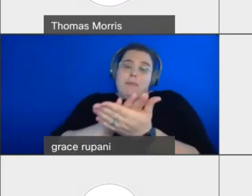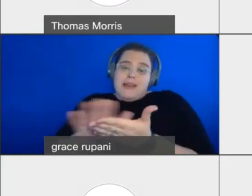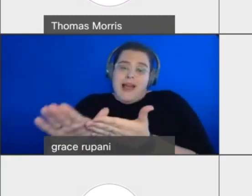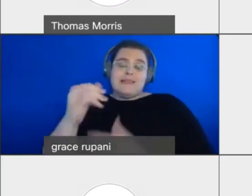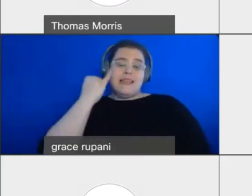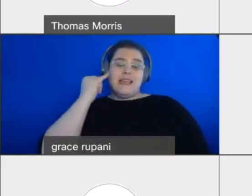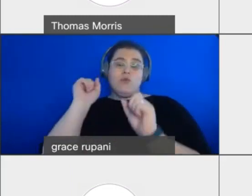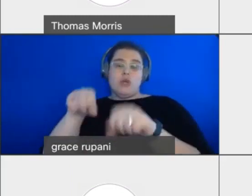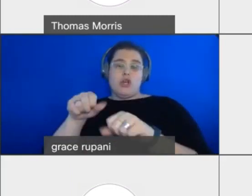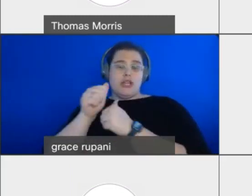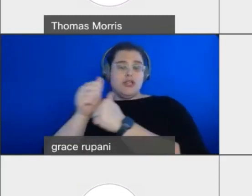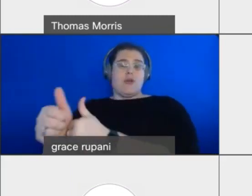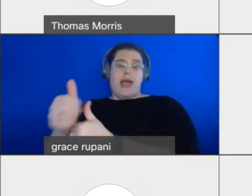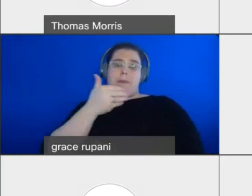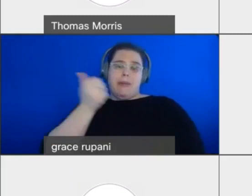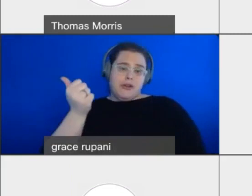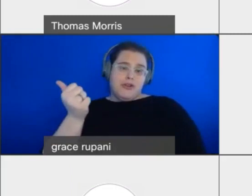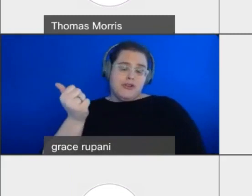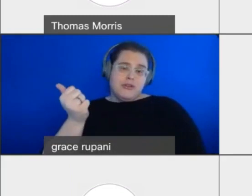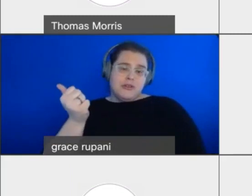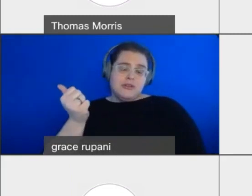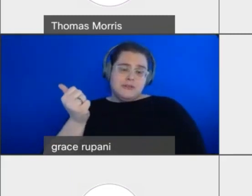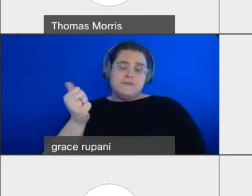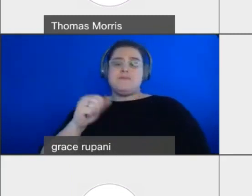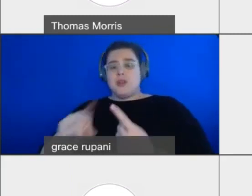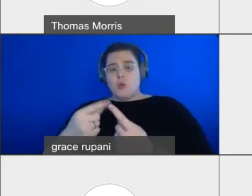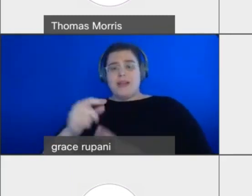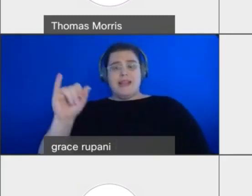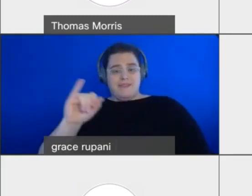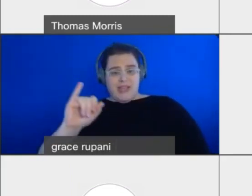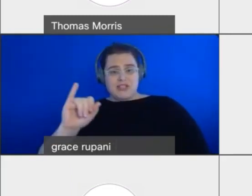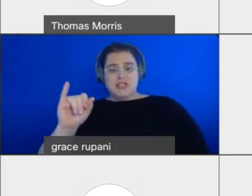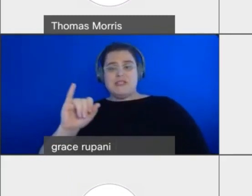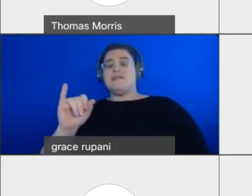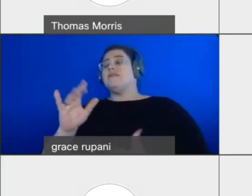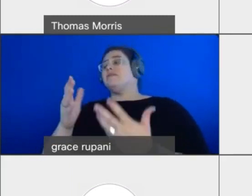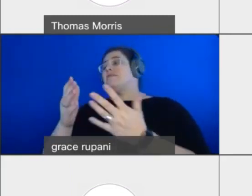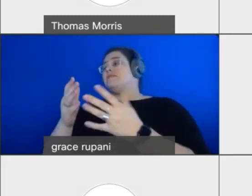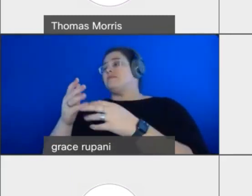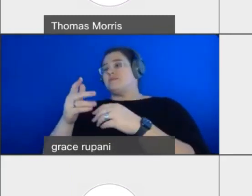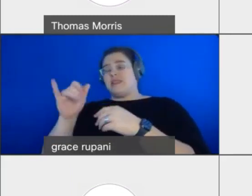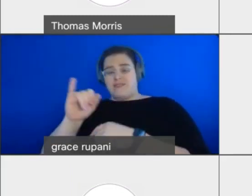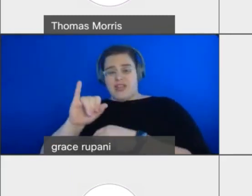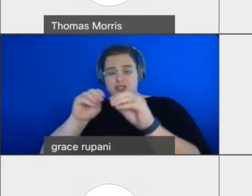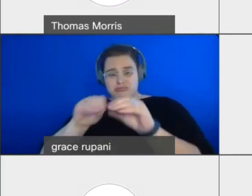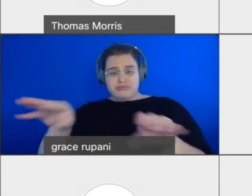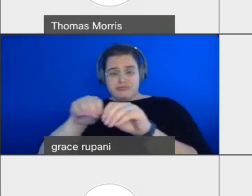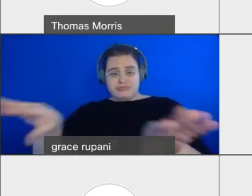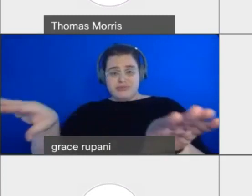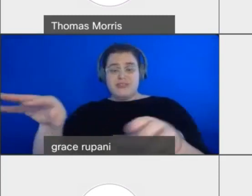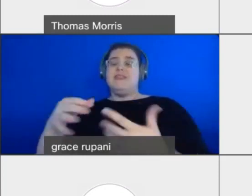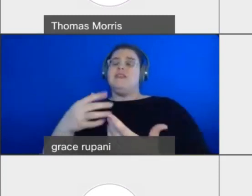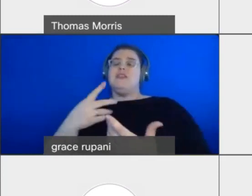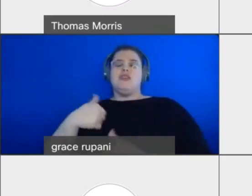track, as we're seeing infections as we move forward, what was the vaccination rate? What was